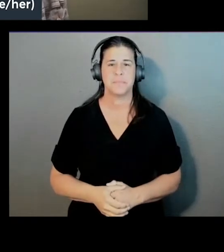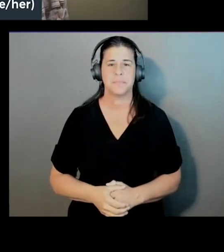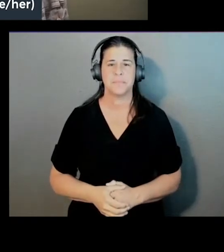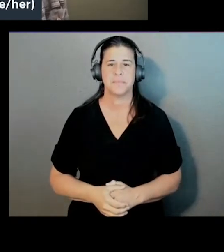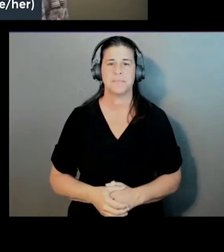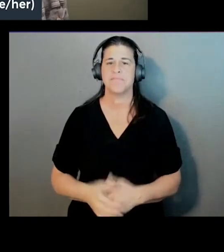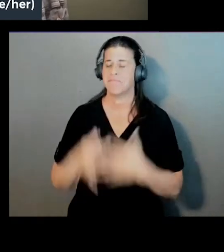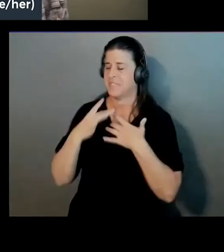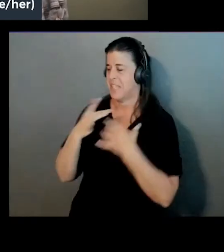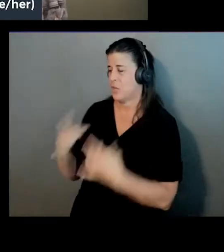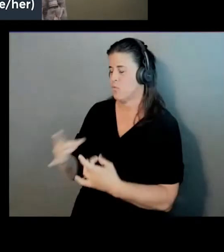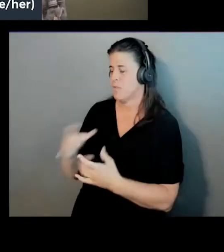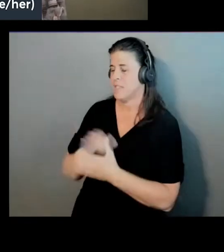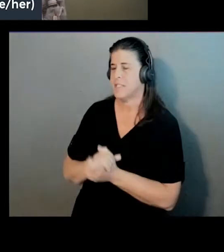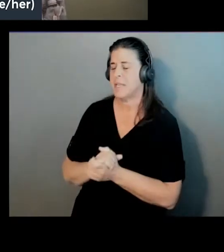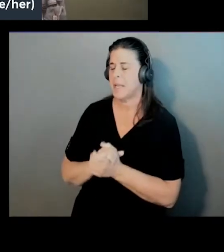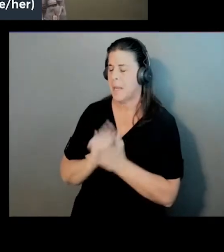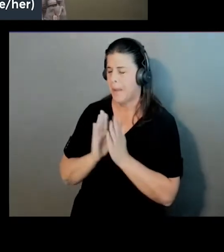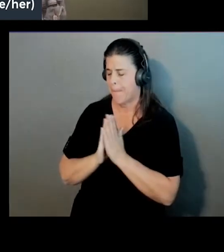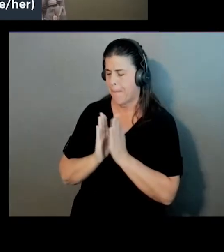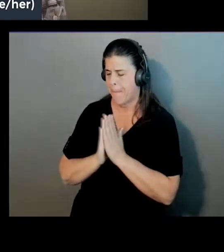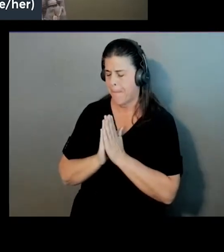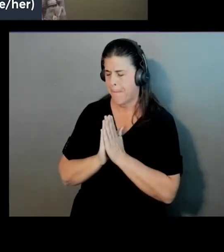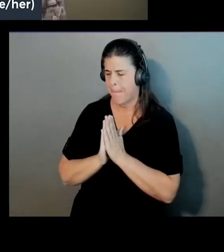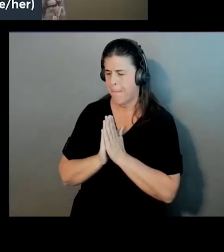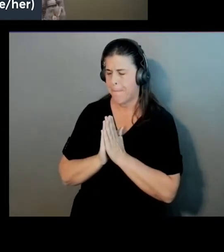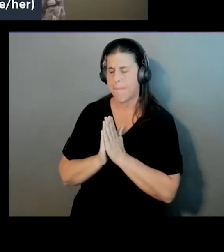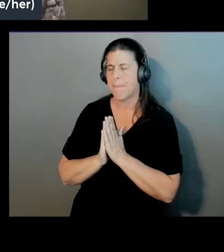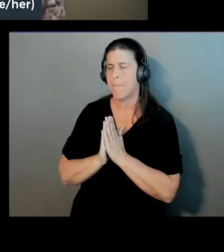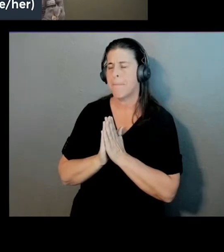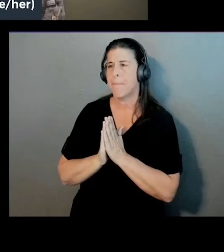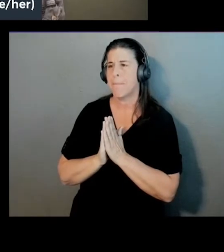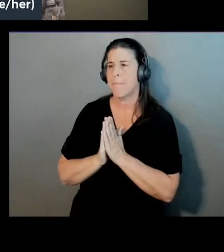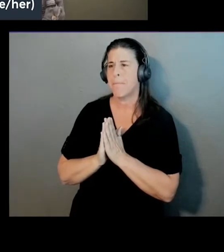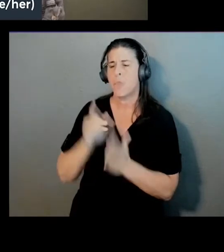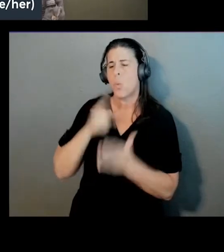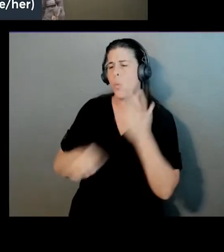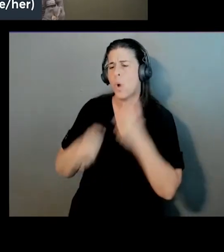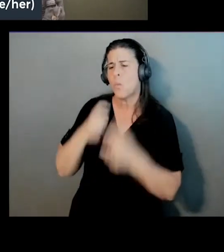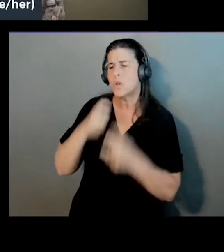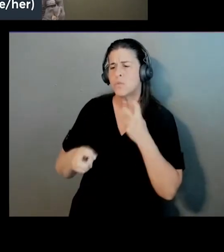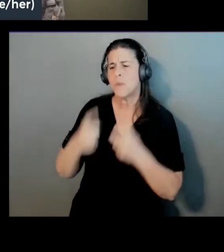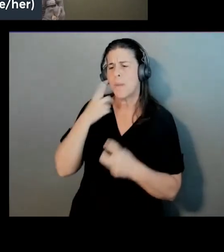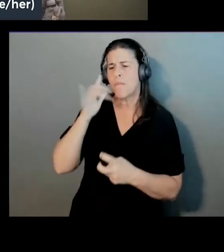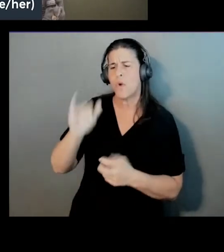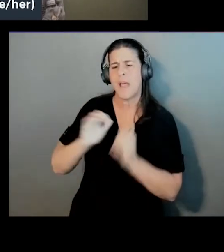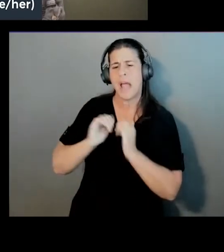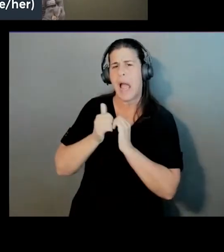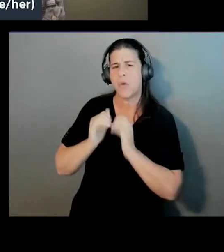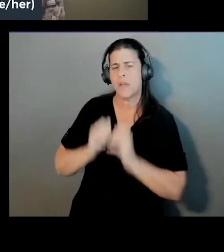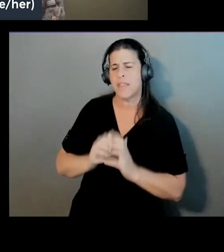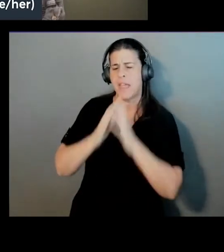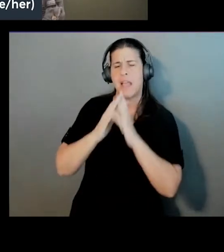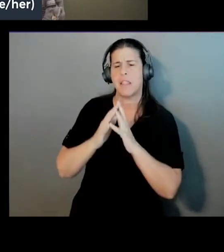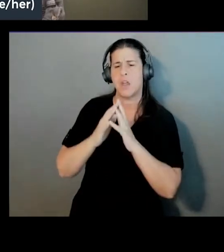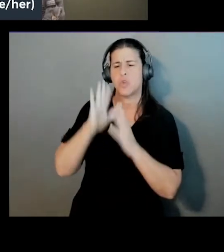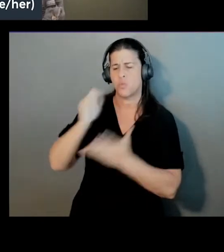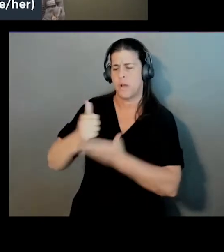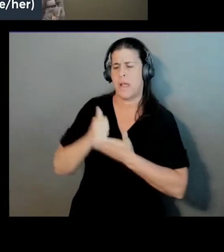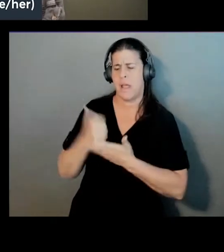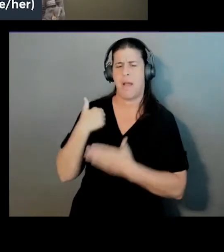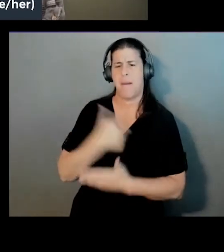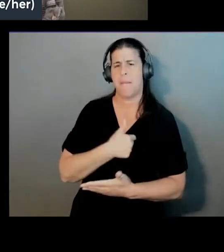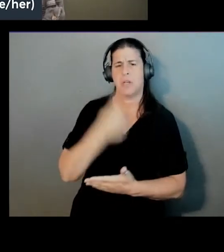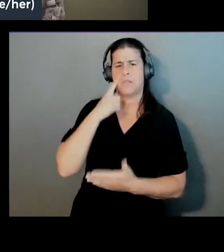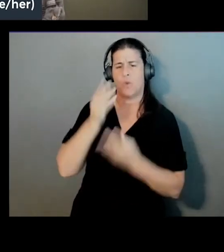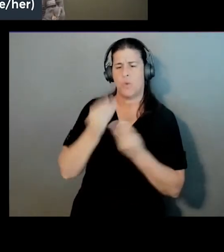Interesting. So what was the problem before and how did this launch gonna help customers solve that problem?